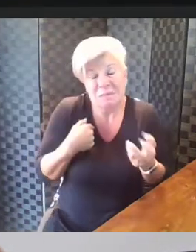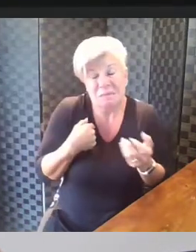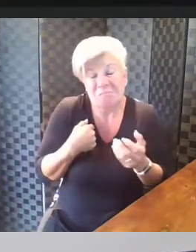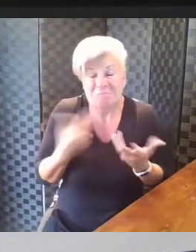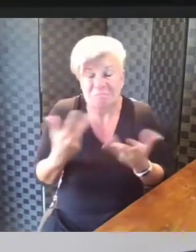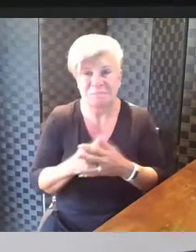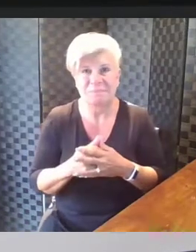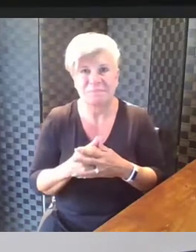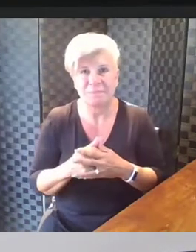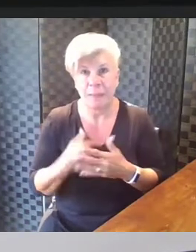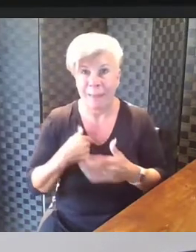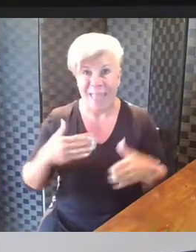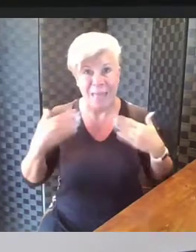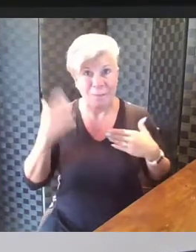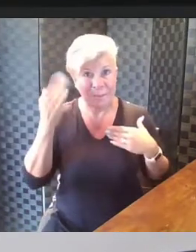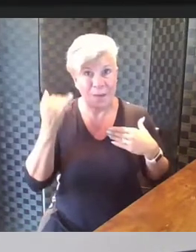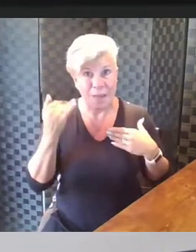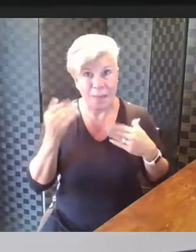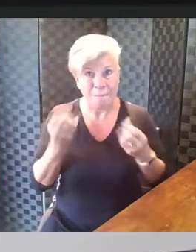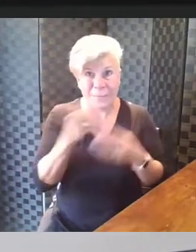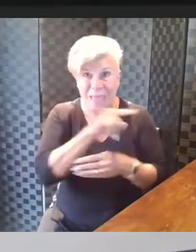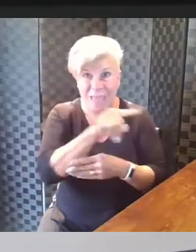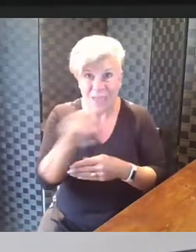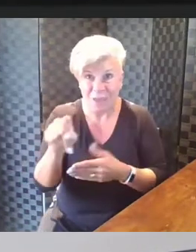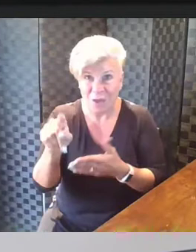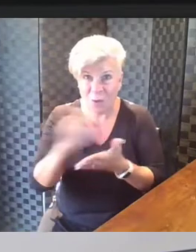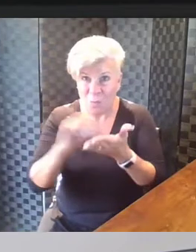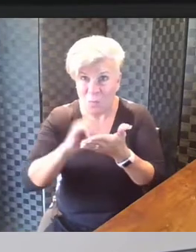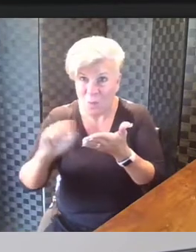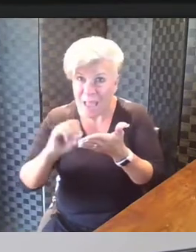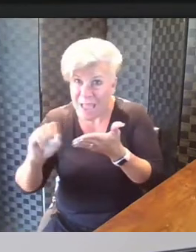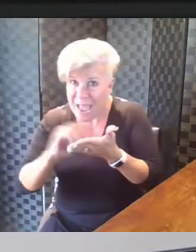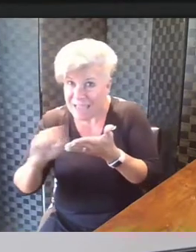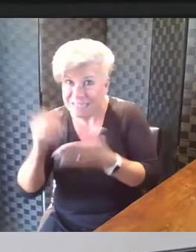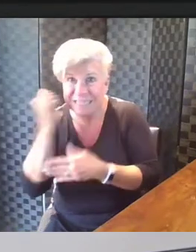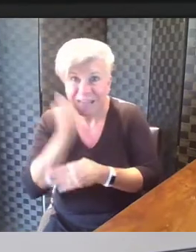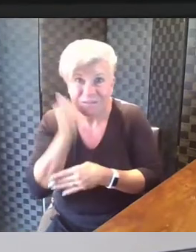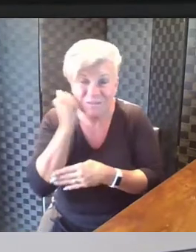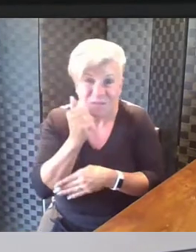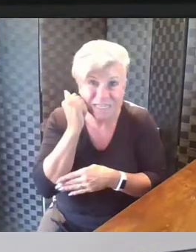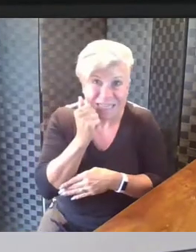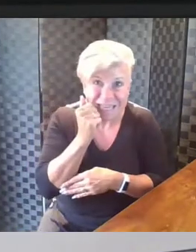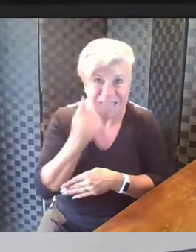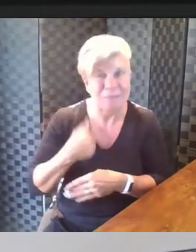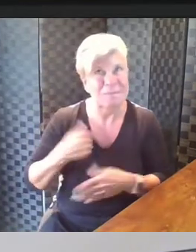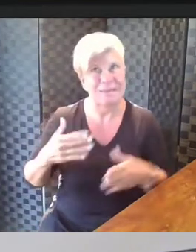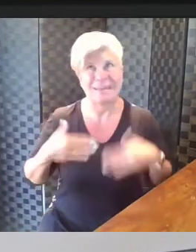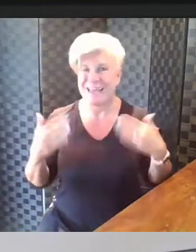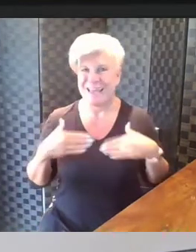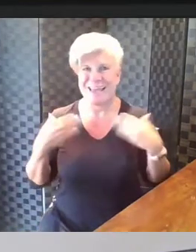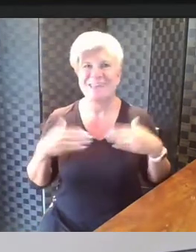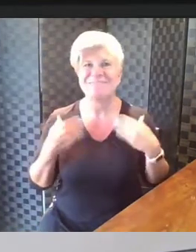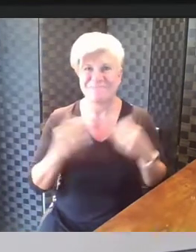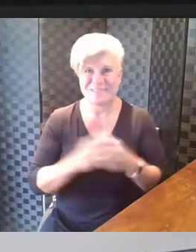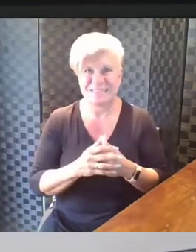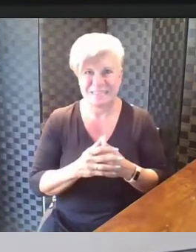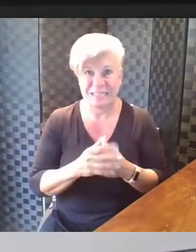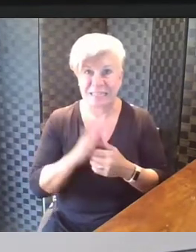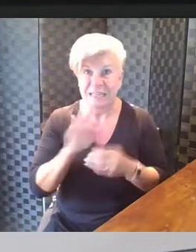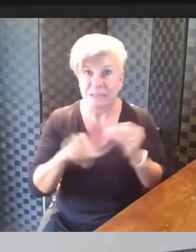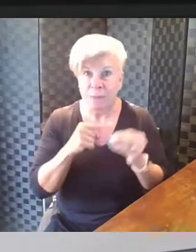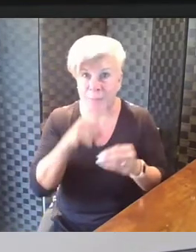today. I'm happy because a lot of you have been writing in your journal every day, and that makes me really happy. Something I've talked